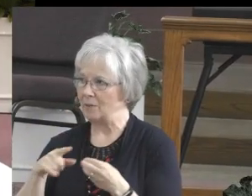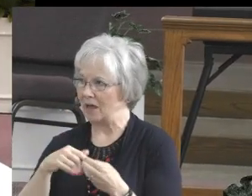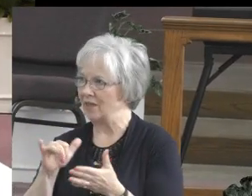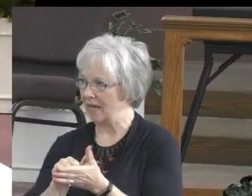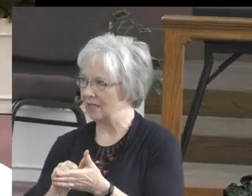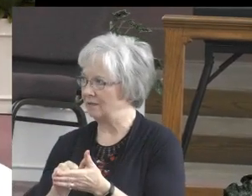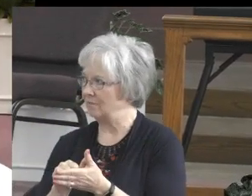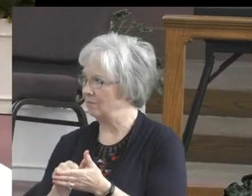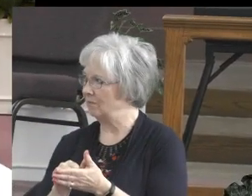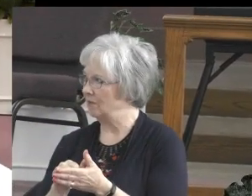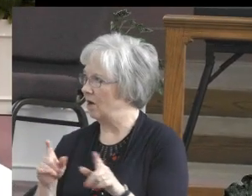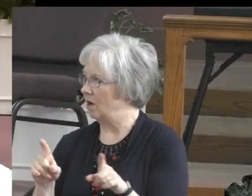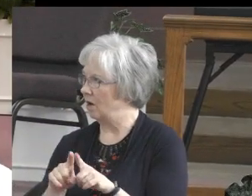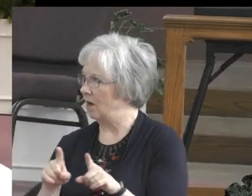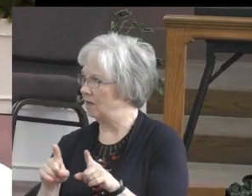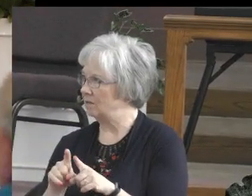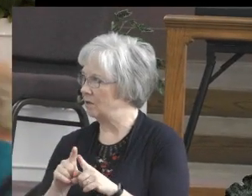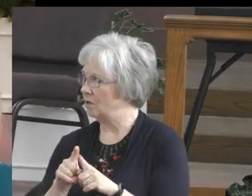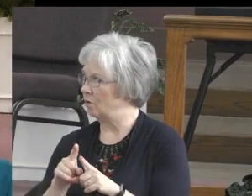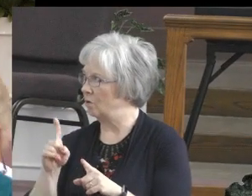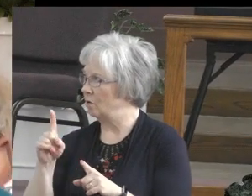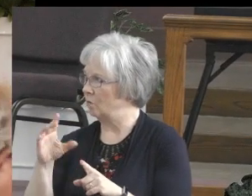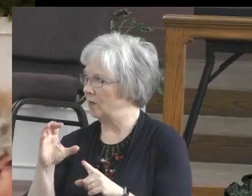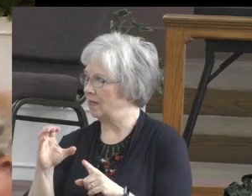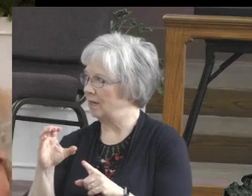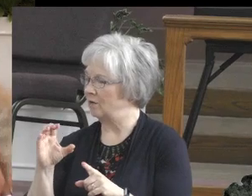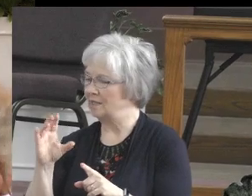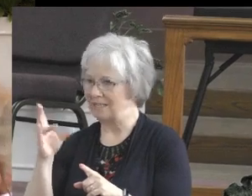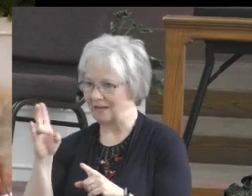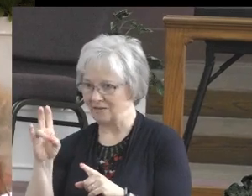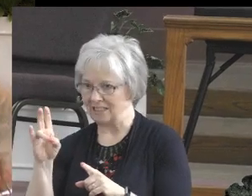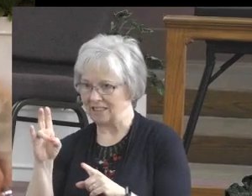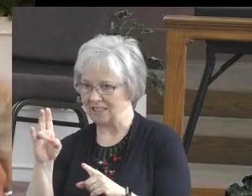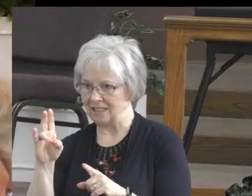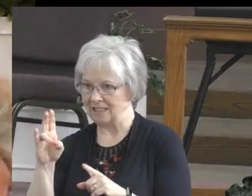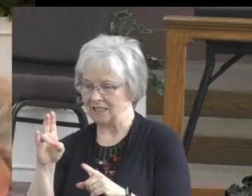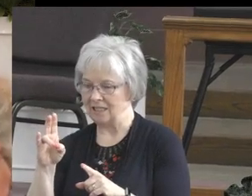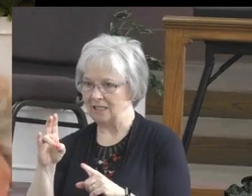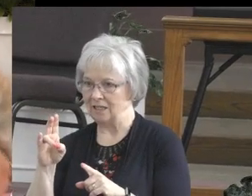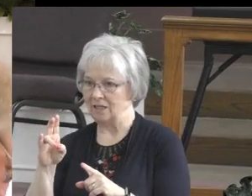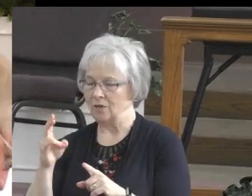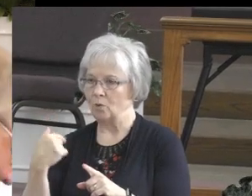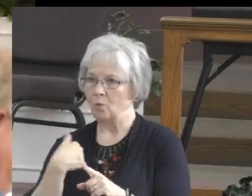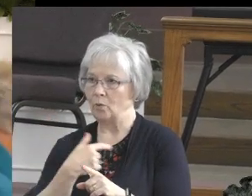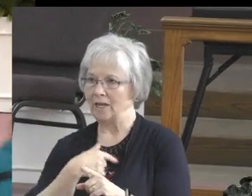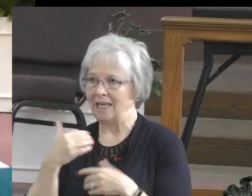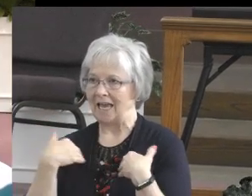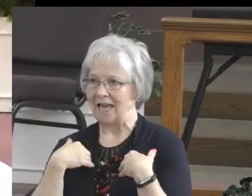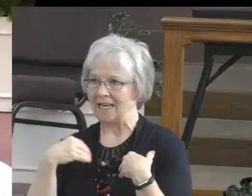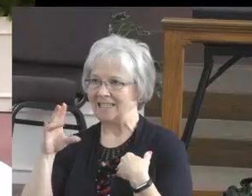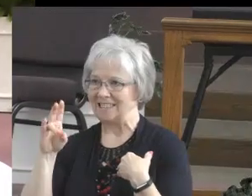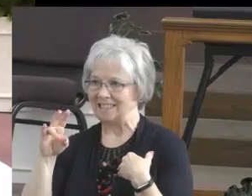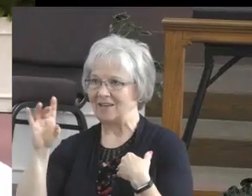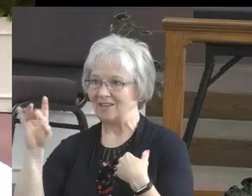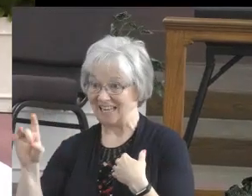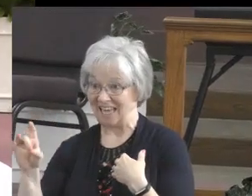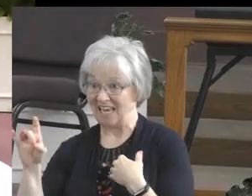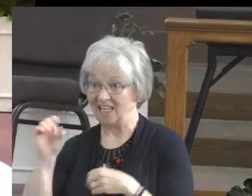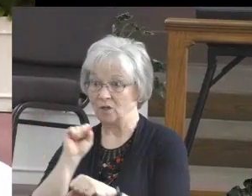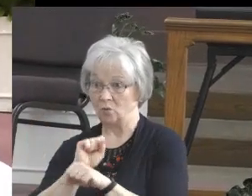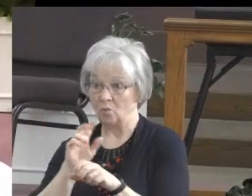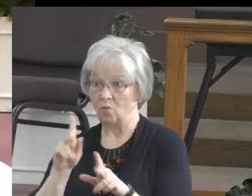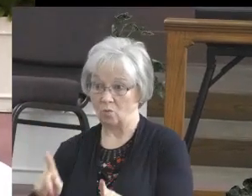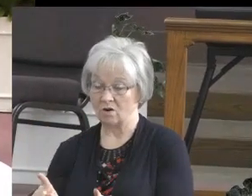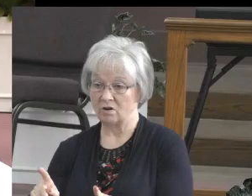In addition to 117 boys and girls that were registered, we had 78 workers that were here making